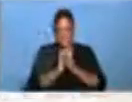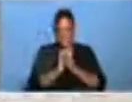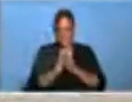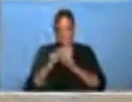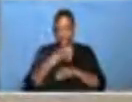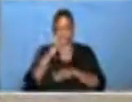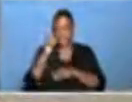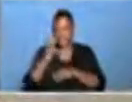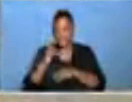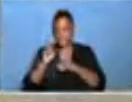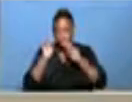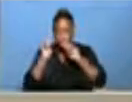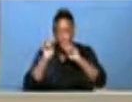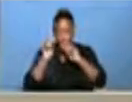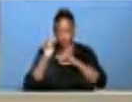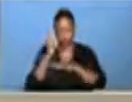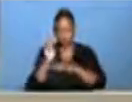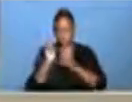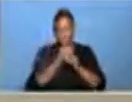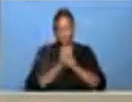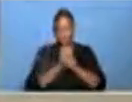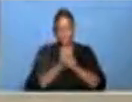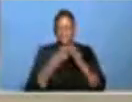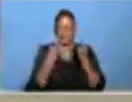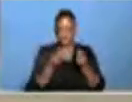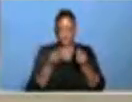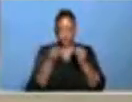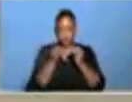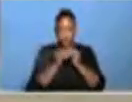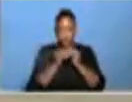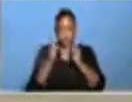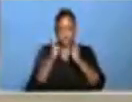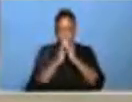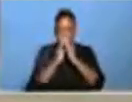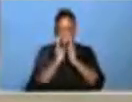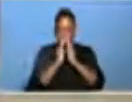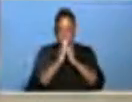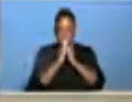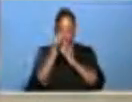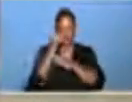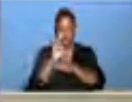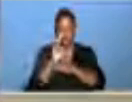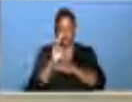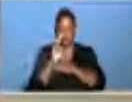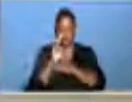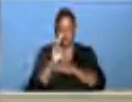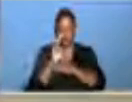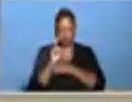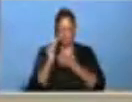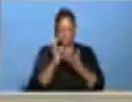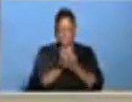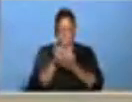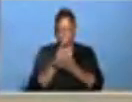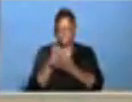monitored. Another three consultative meetings are set for New Providence, and following the widest possible consultation,